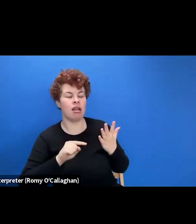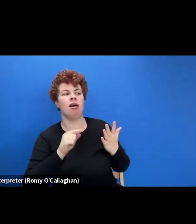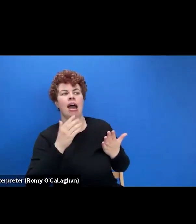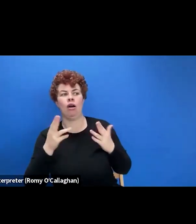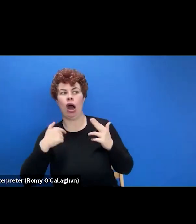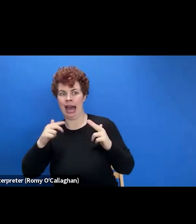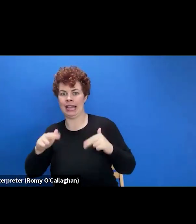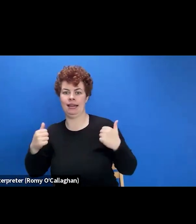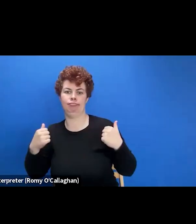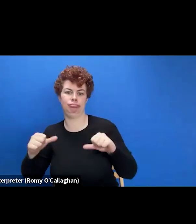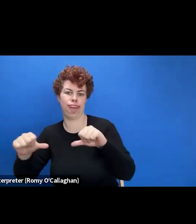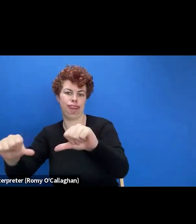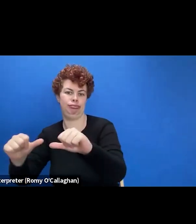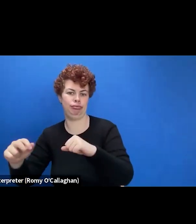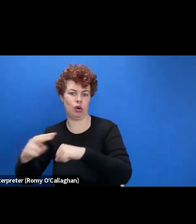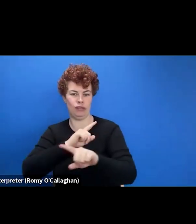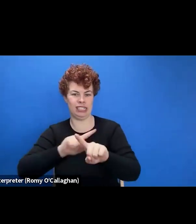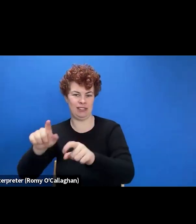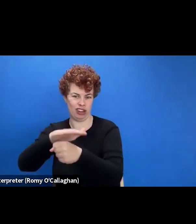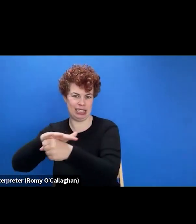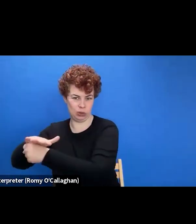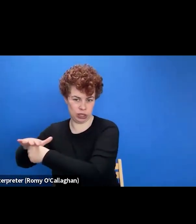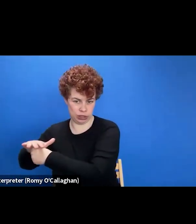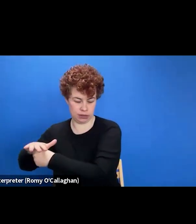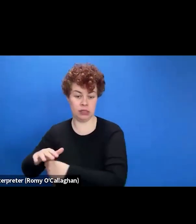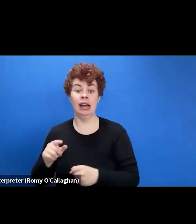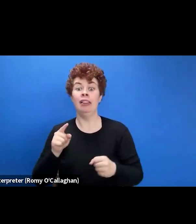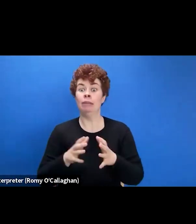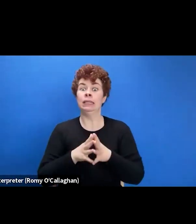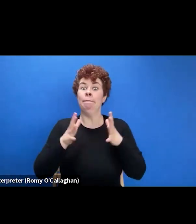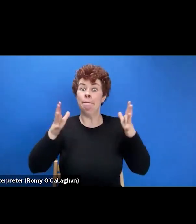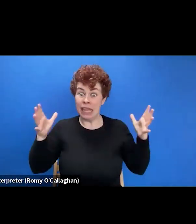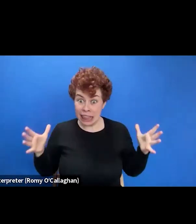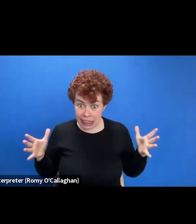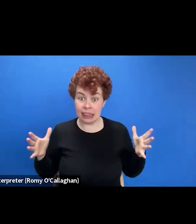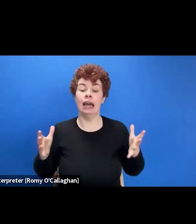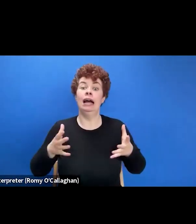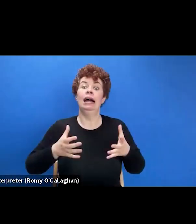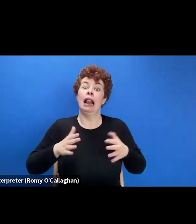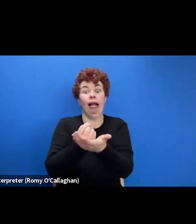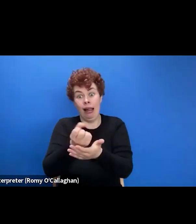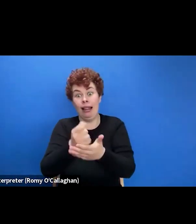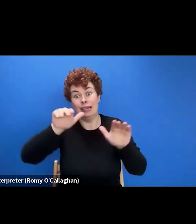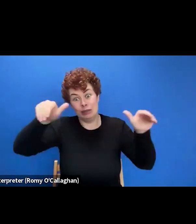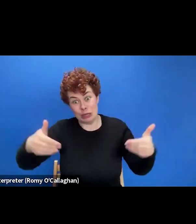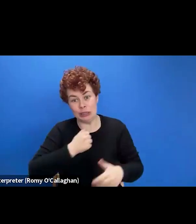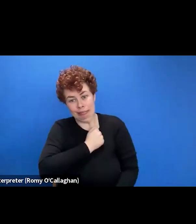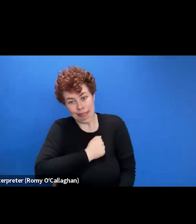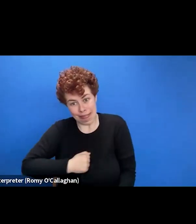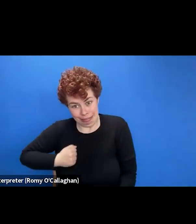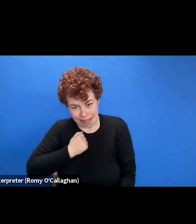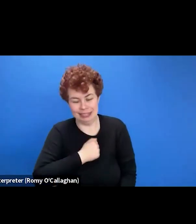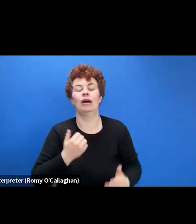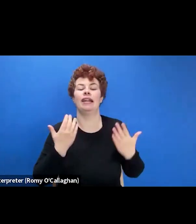implemented across a range of settings. So that was a huge kind of lengthy introduction from myself. And now we